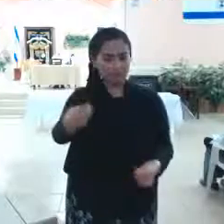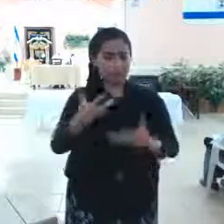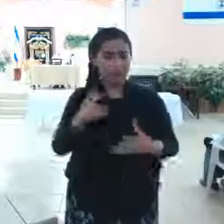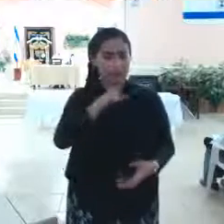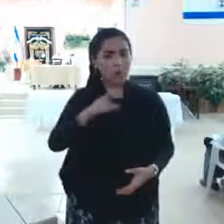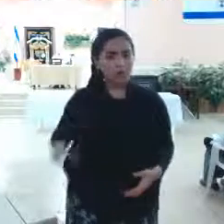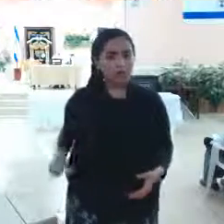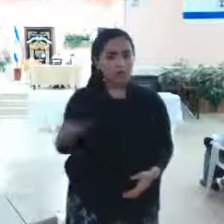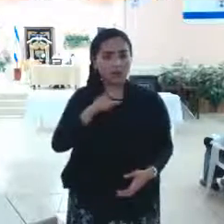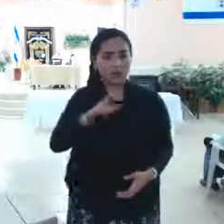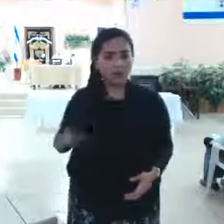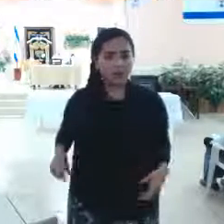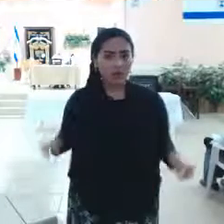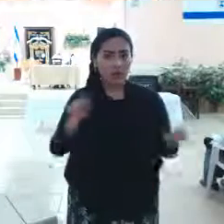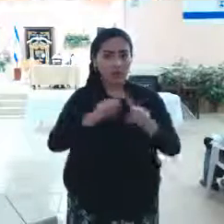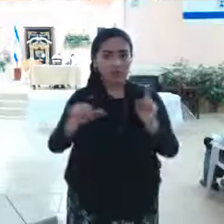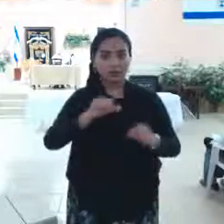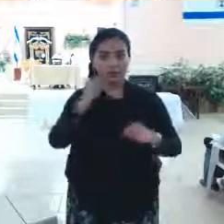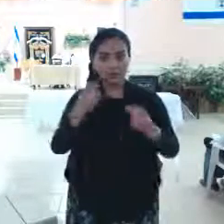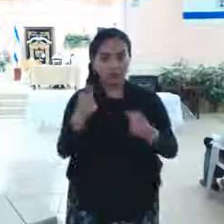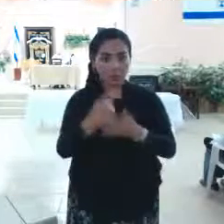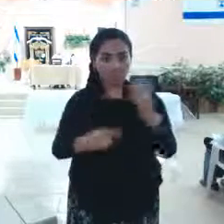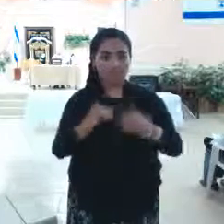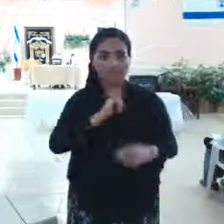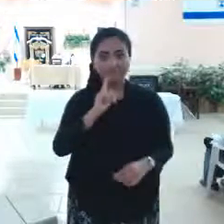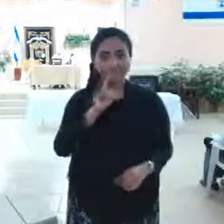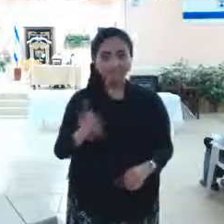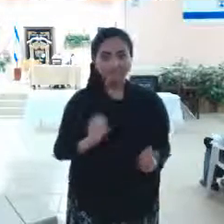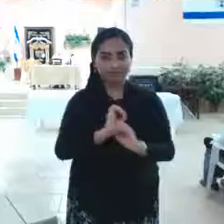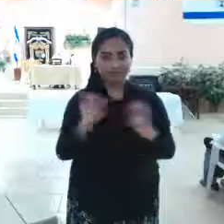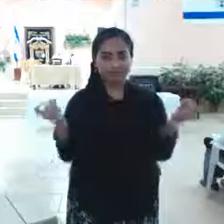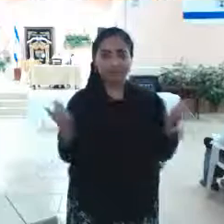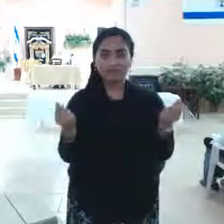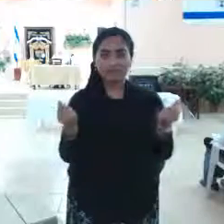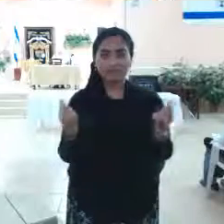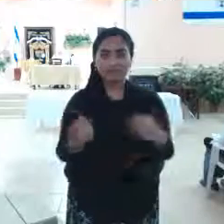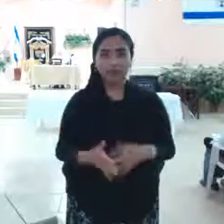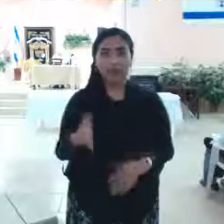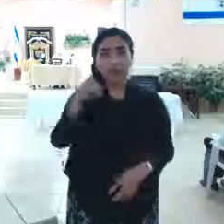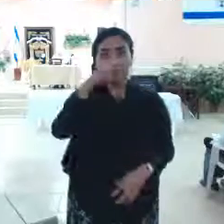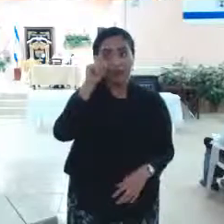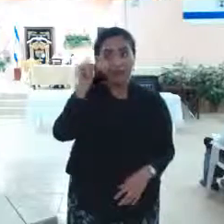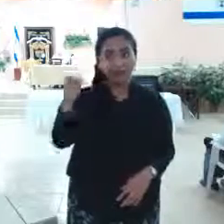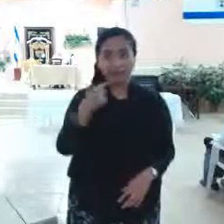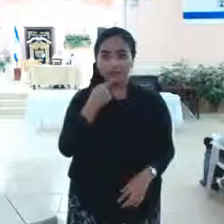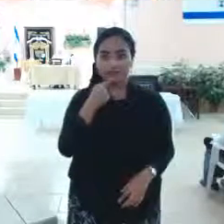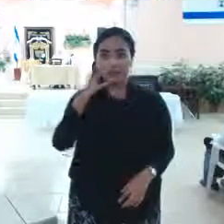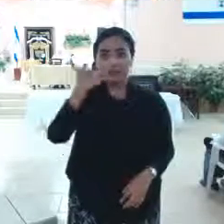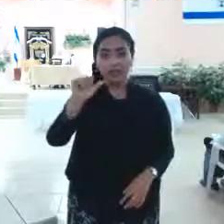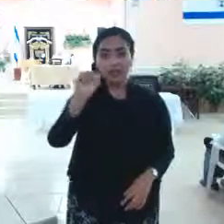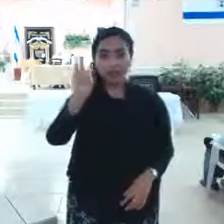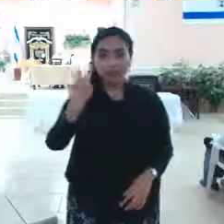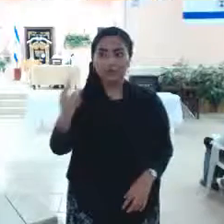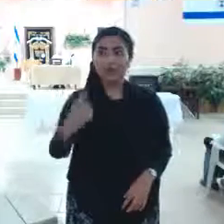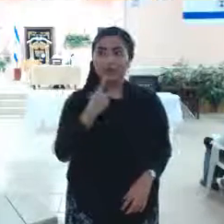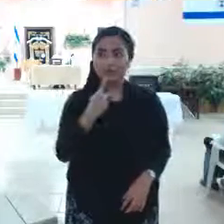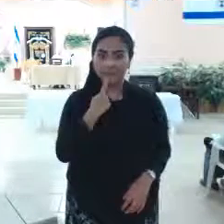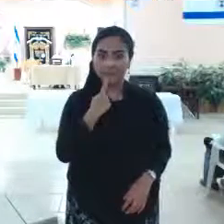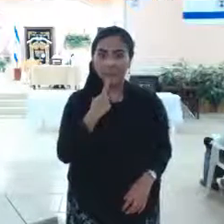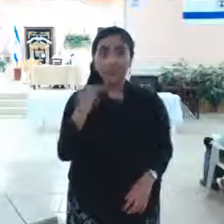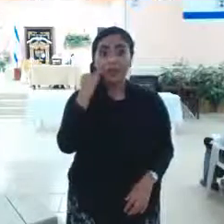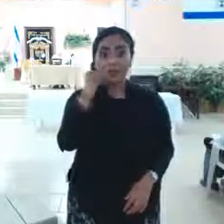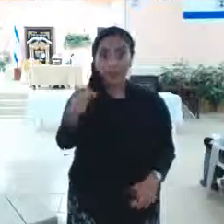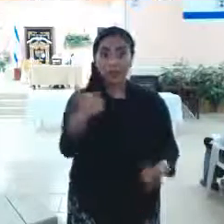say, Lord, Lord, and you don't do what I say? Because he said, Joshua